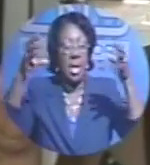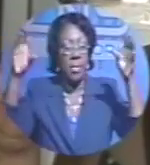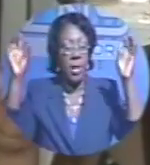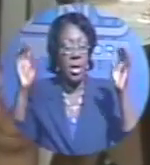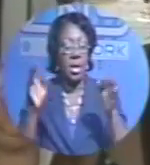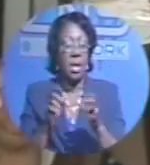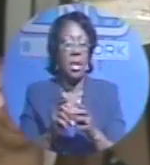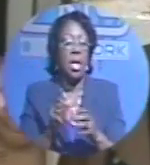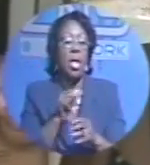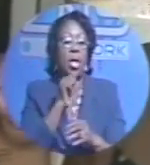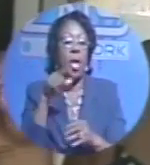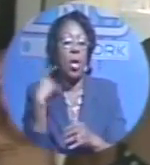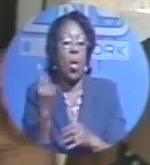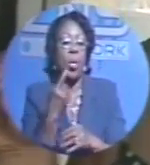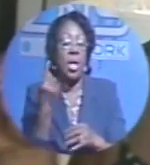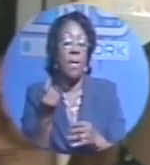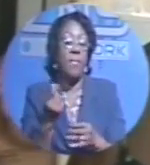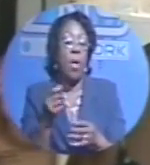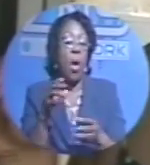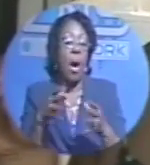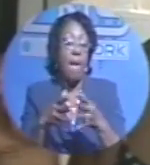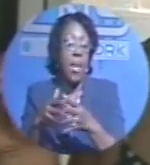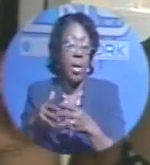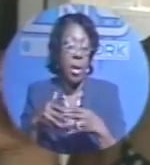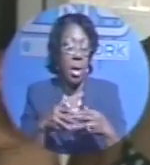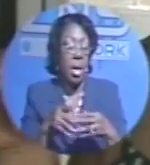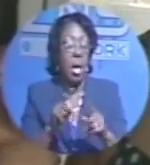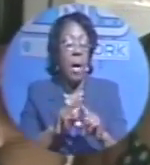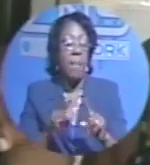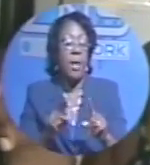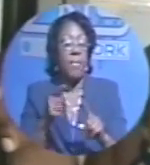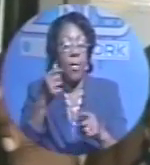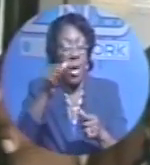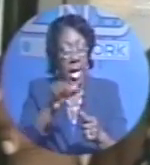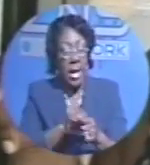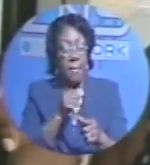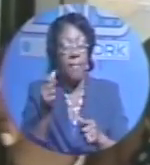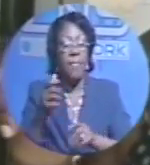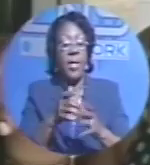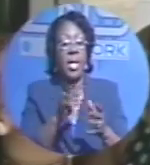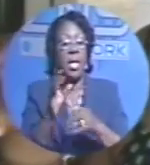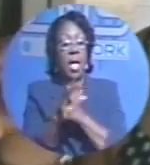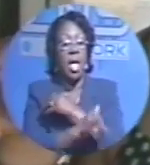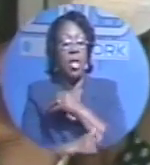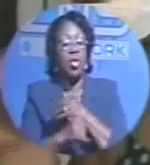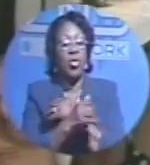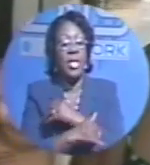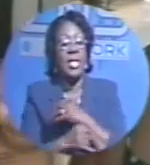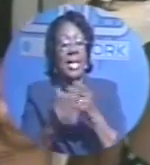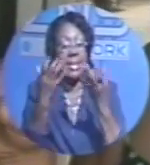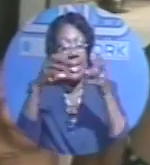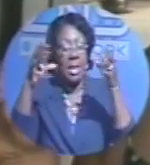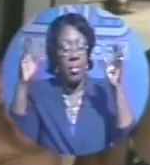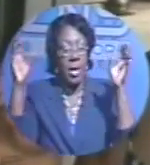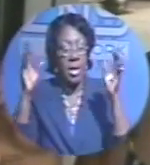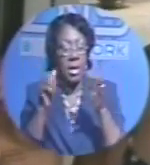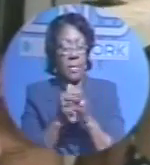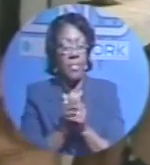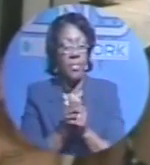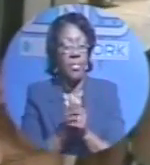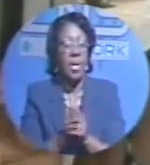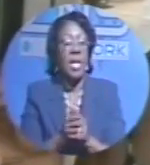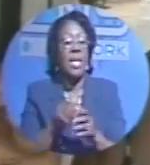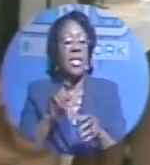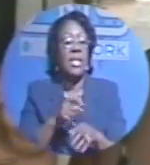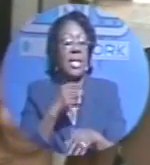every country that's celebrating their independence, whether they're doing it on the 4th of July or the 10th of July or the 1st of July, as Canadians do it. It's just